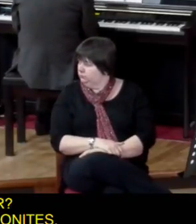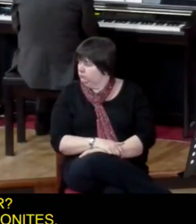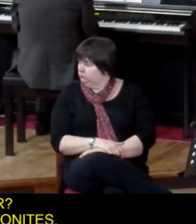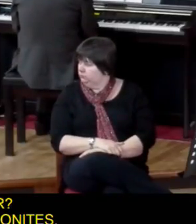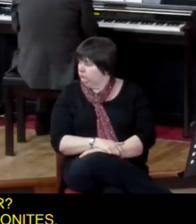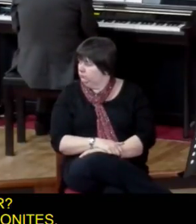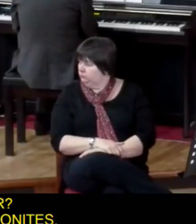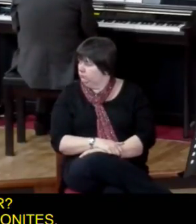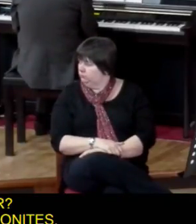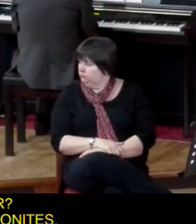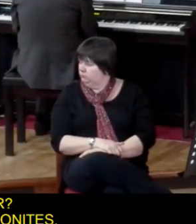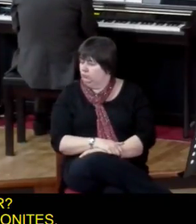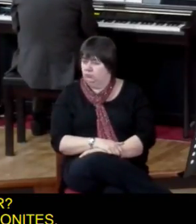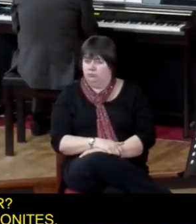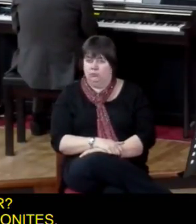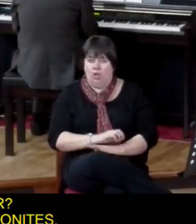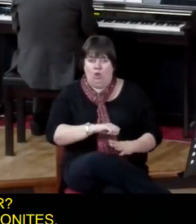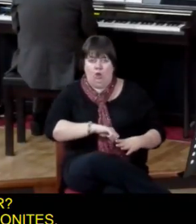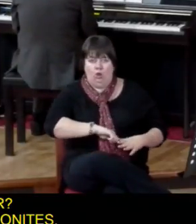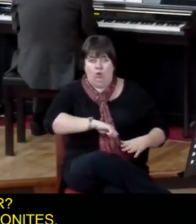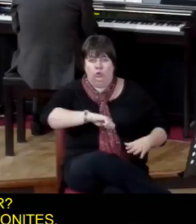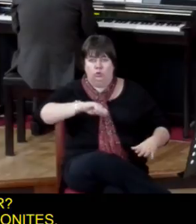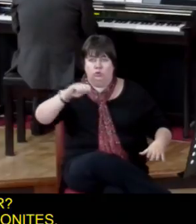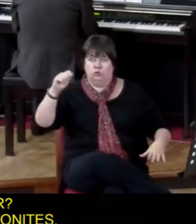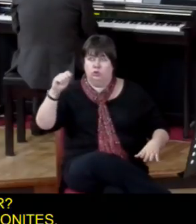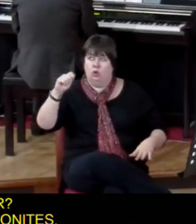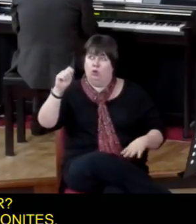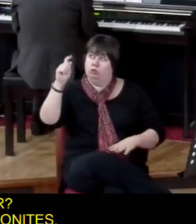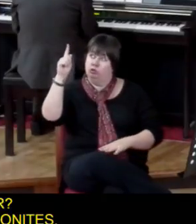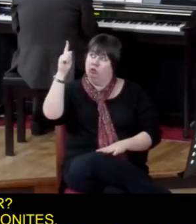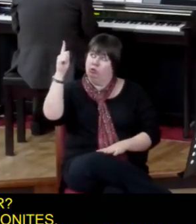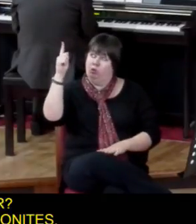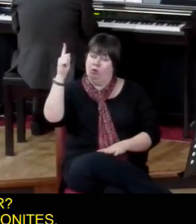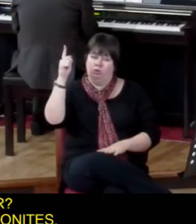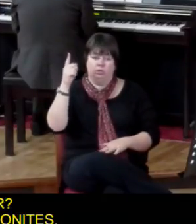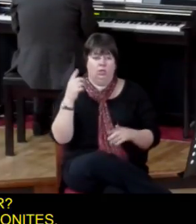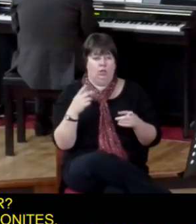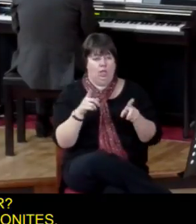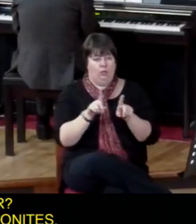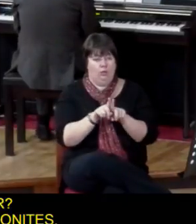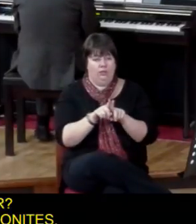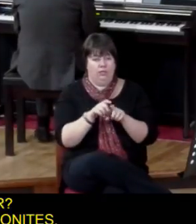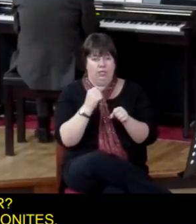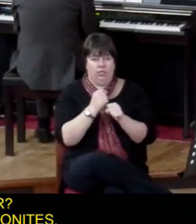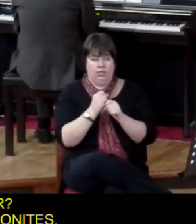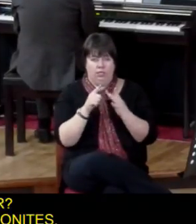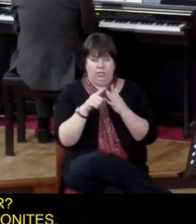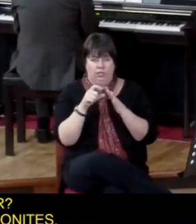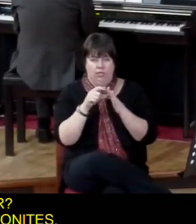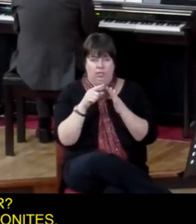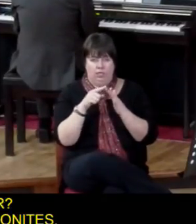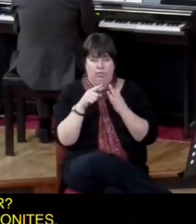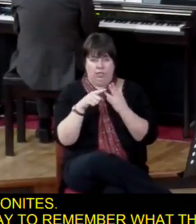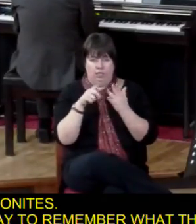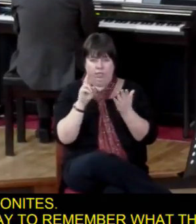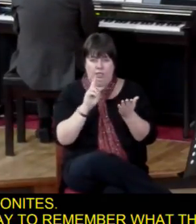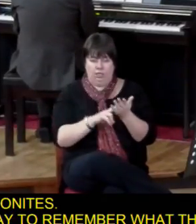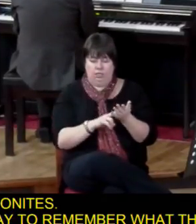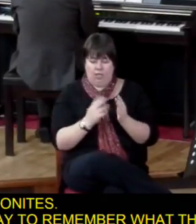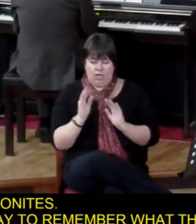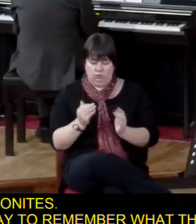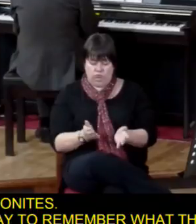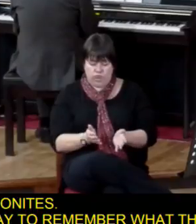Can you remember? Sword to the Lord and to Gideon. Well done, that's right. Yes. They had a